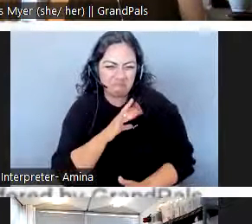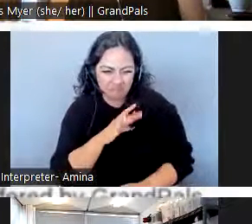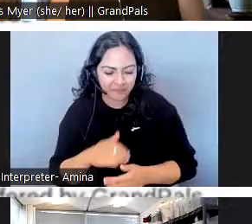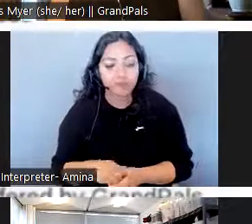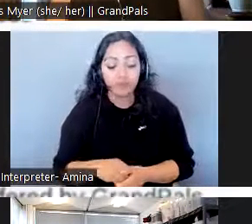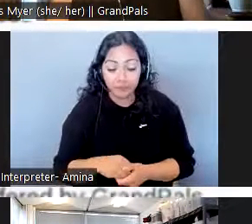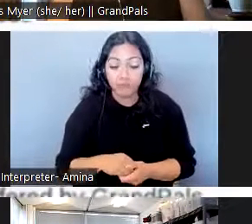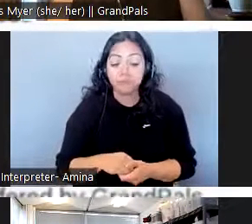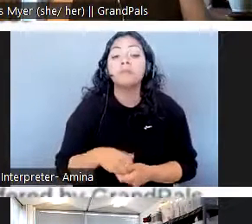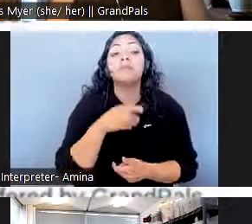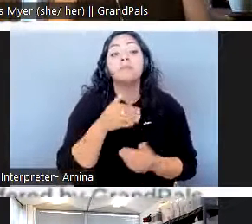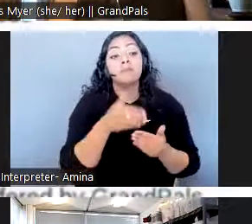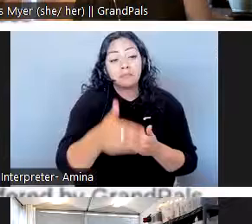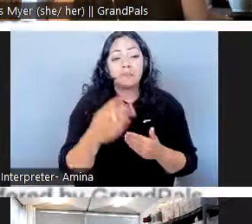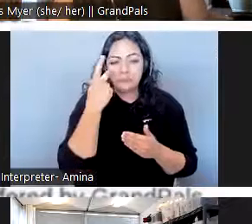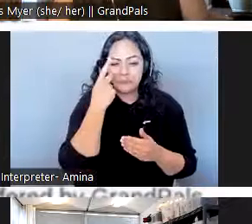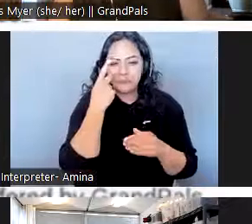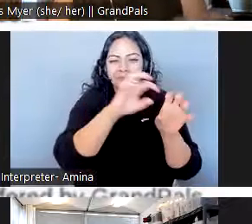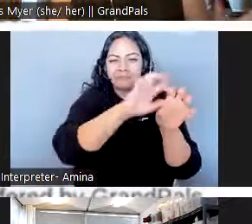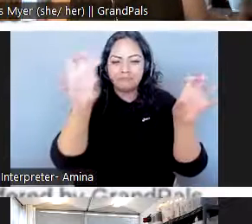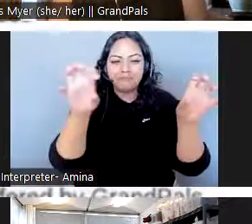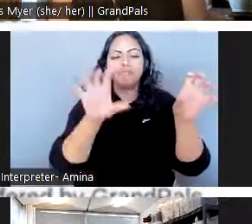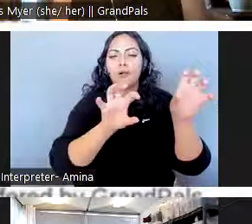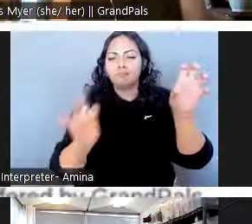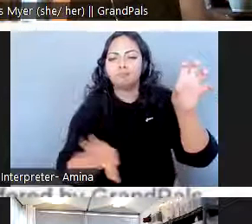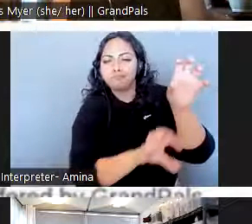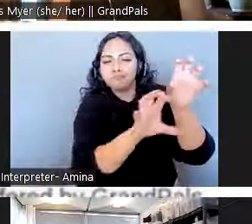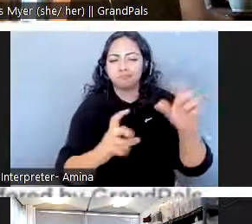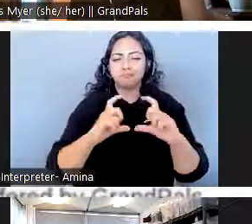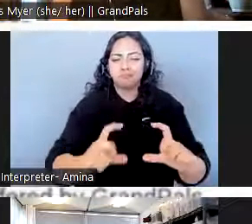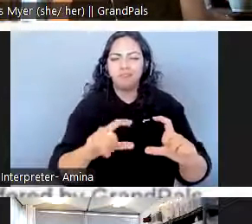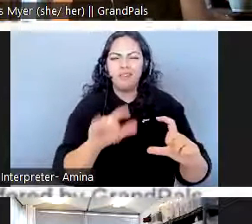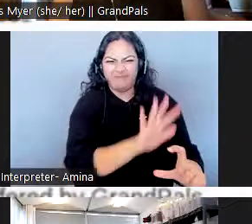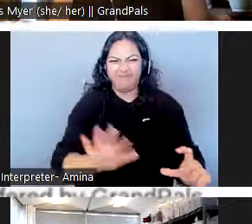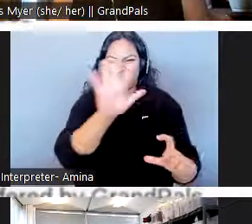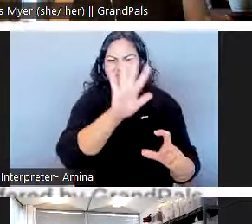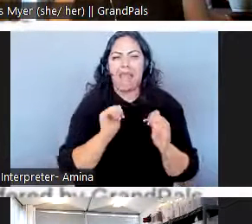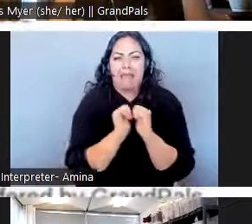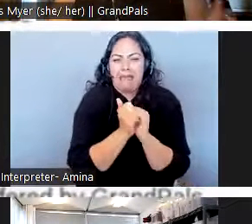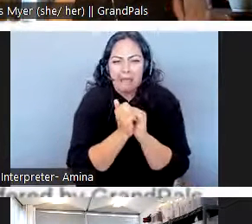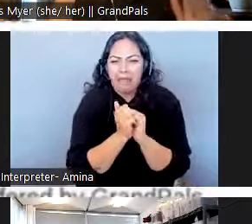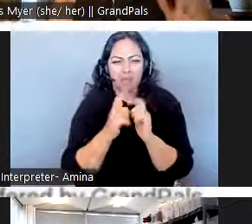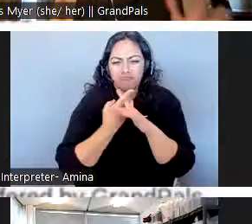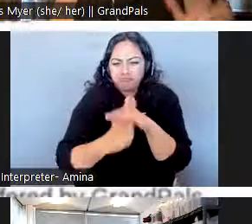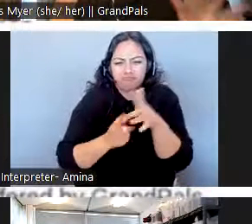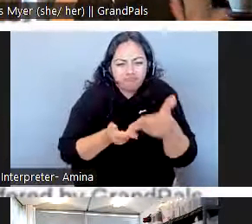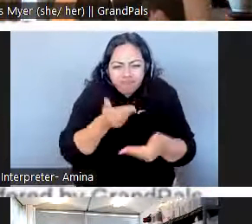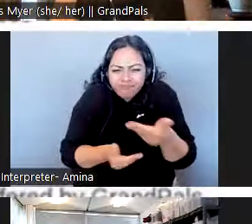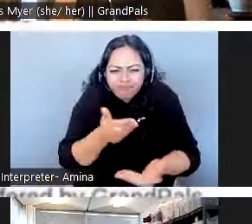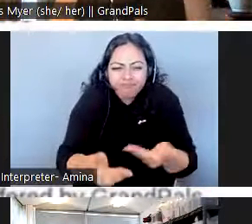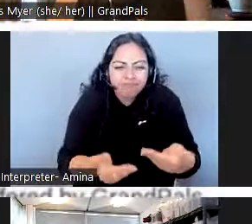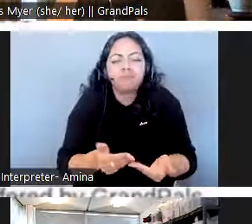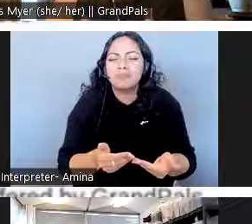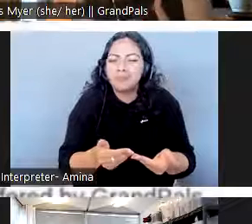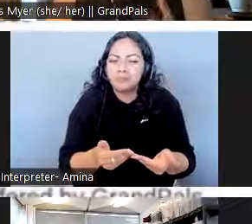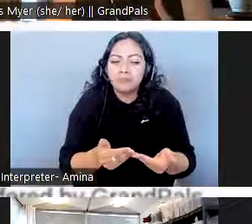snapshot for folks who are interested in the logistics of how this actually comes to be in a community. basically we have 3 different actors that generally